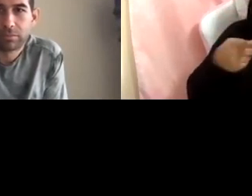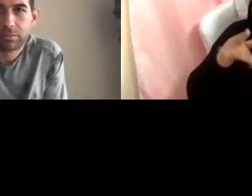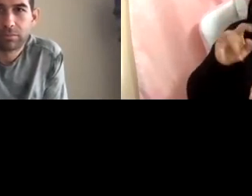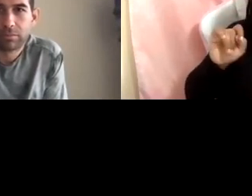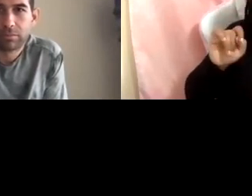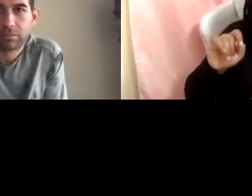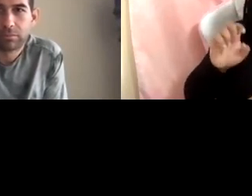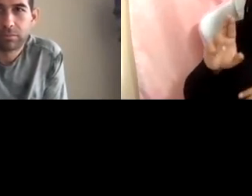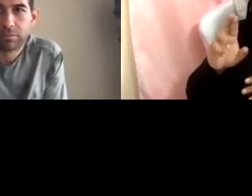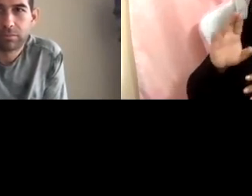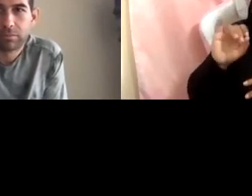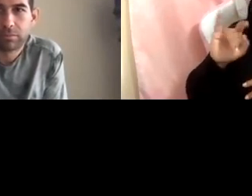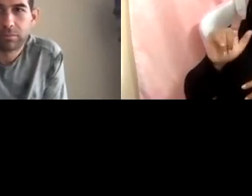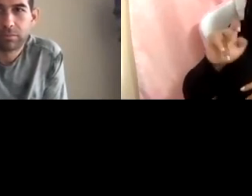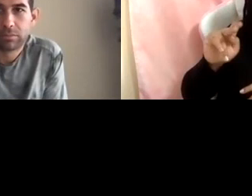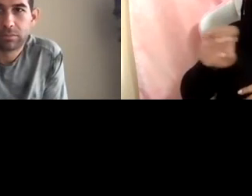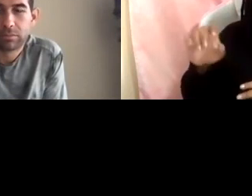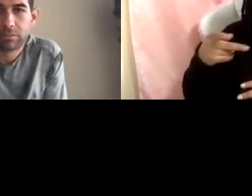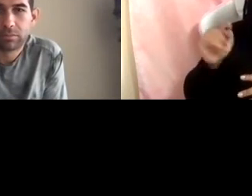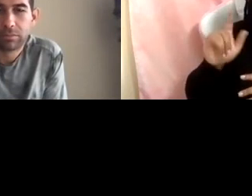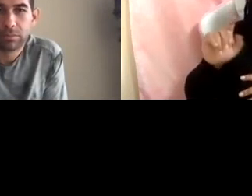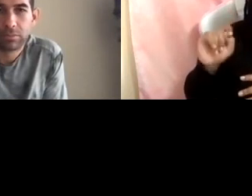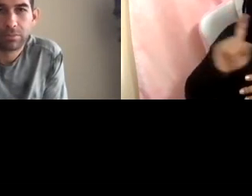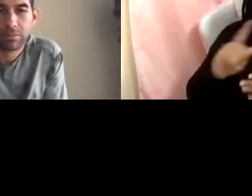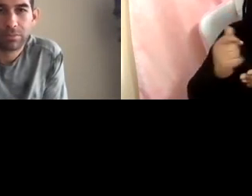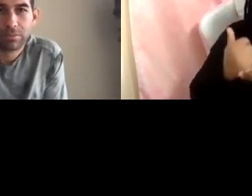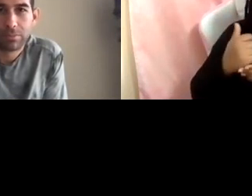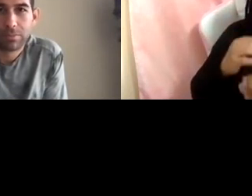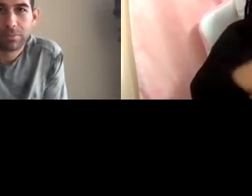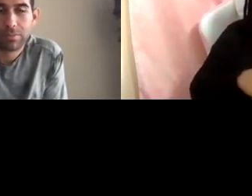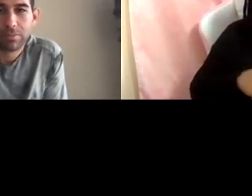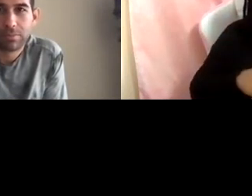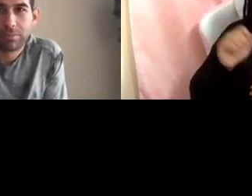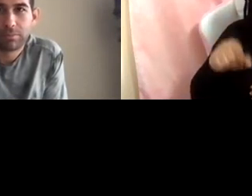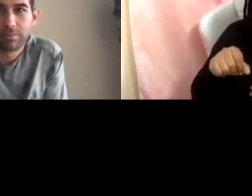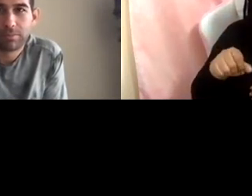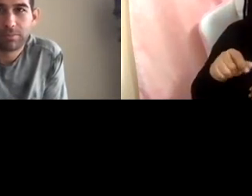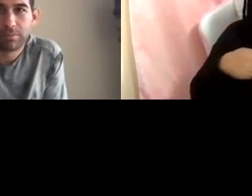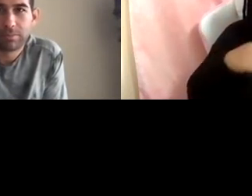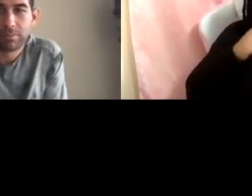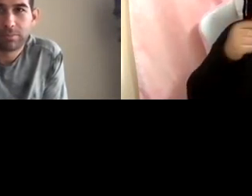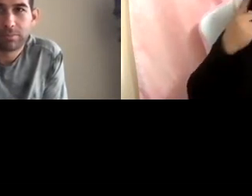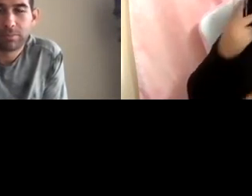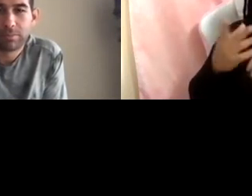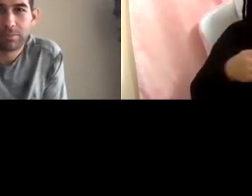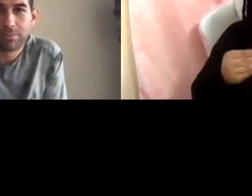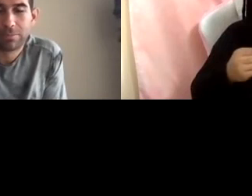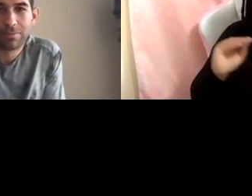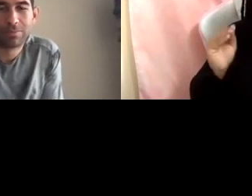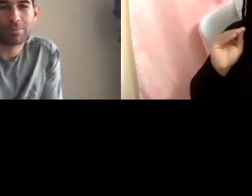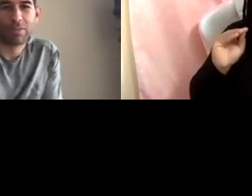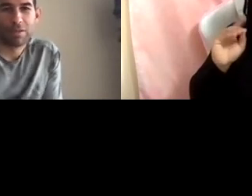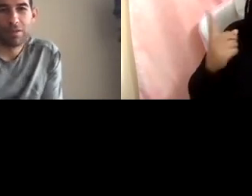or an outline for a pilot, can be really helpful. Yeah, let's see. I am not seeing any other questions